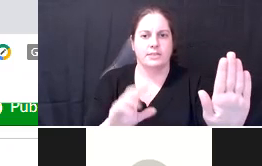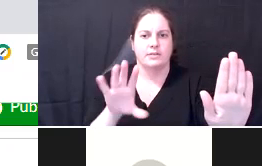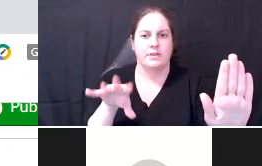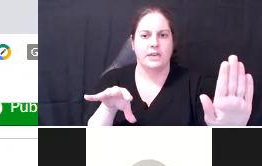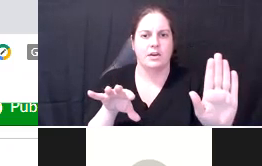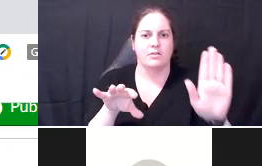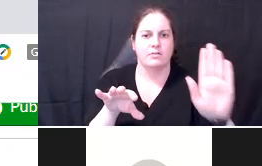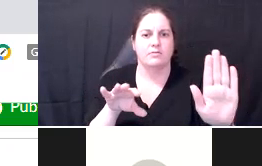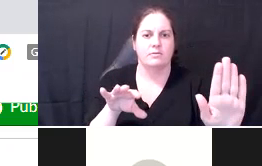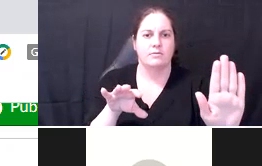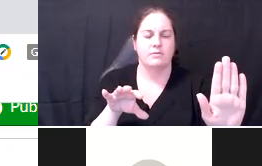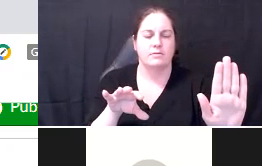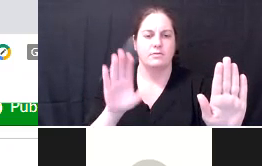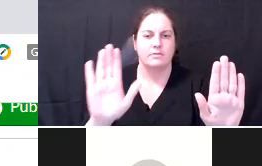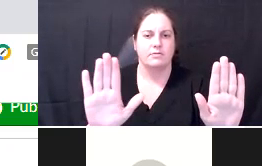just the video